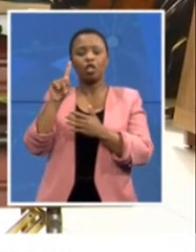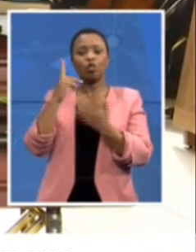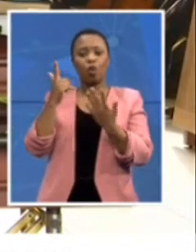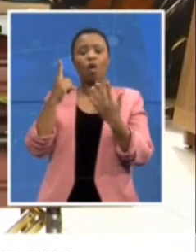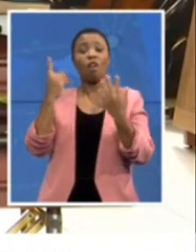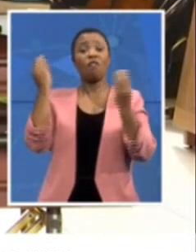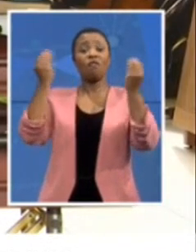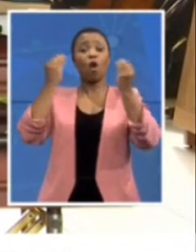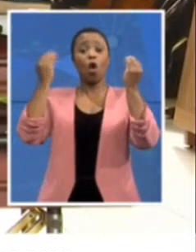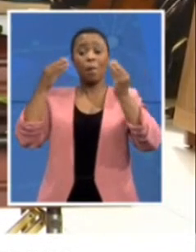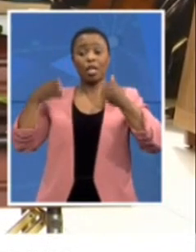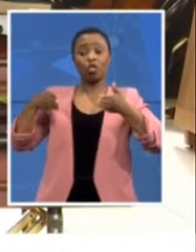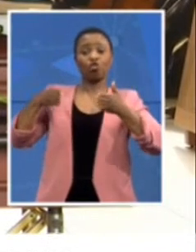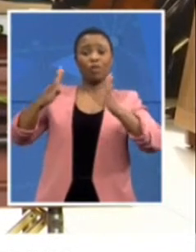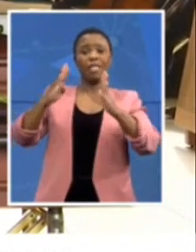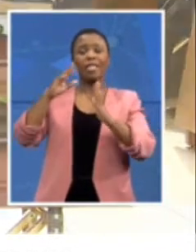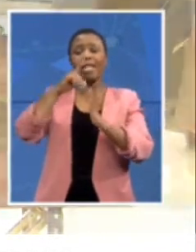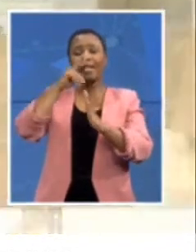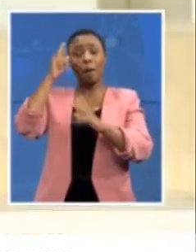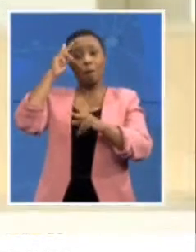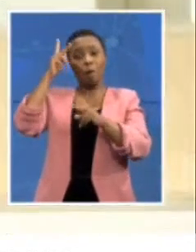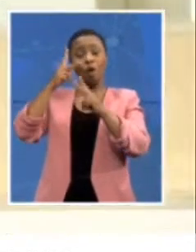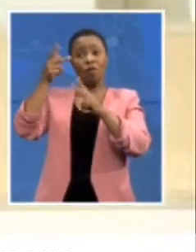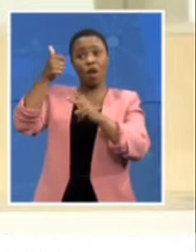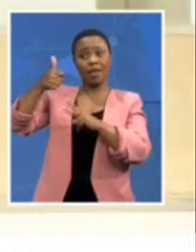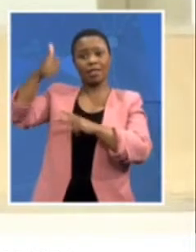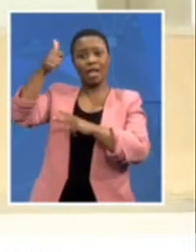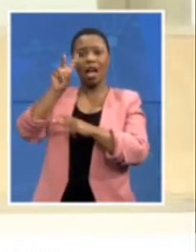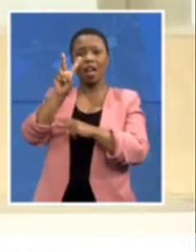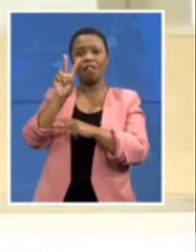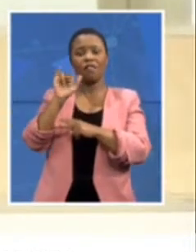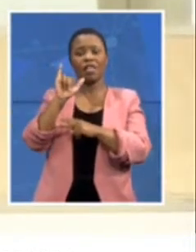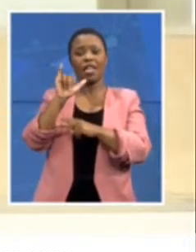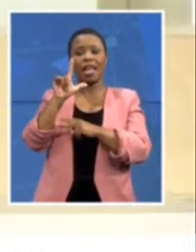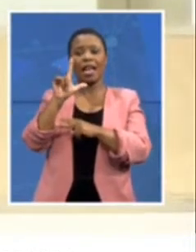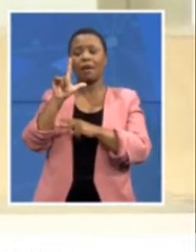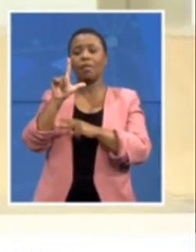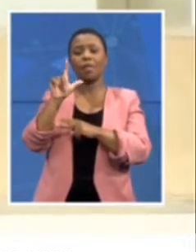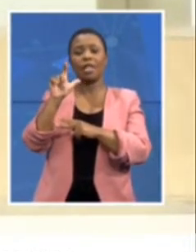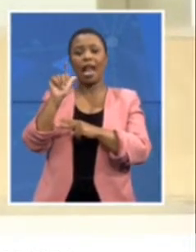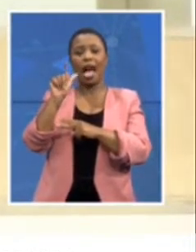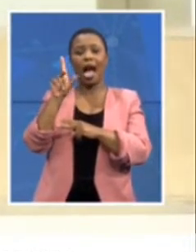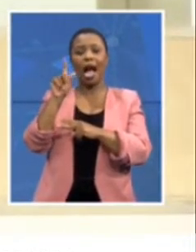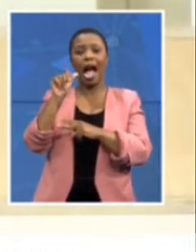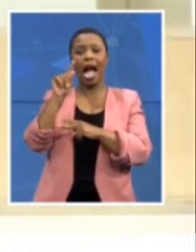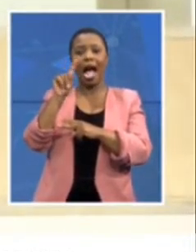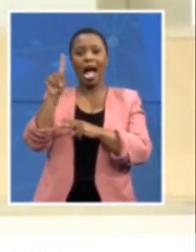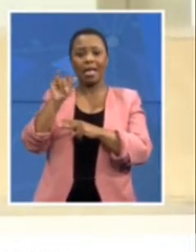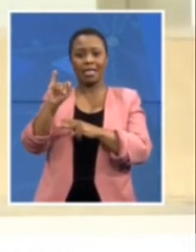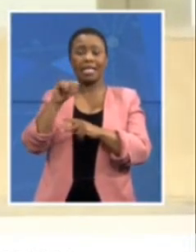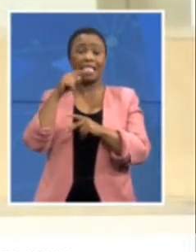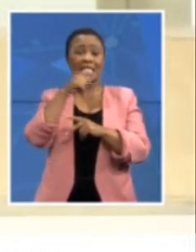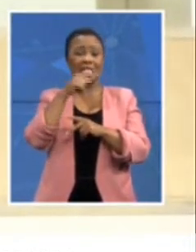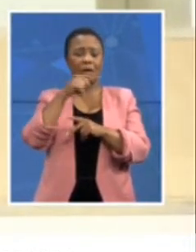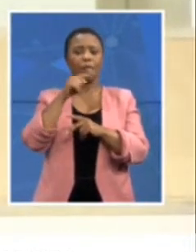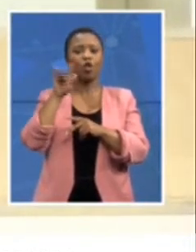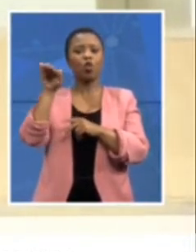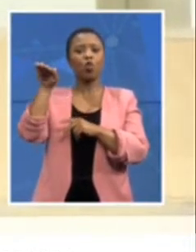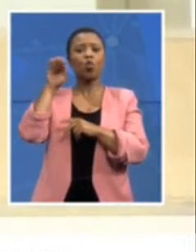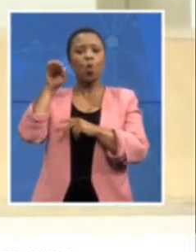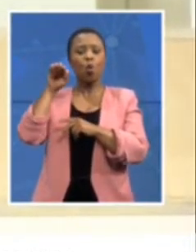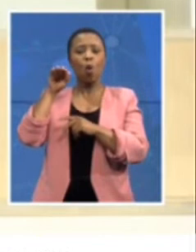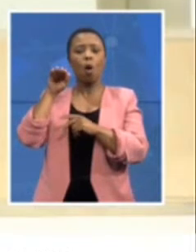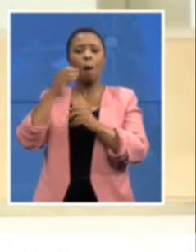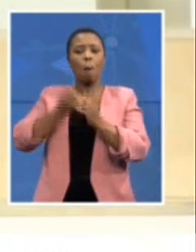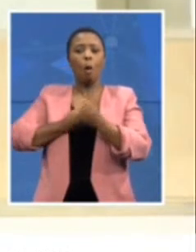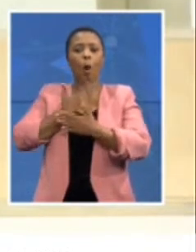Vilagazi. Professor Vilagazi is a famous South African Zulu poet, novelist, and educator.